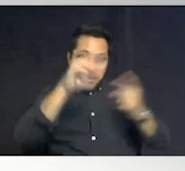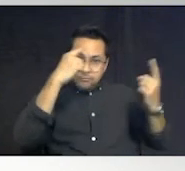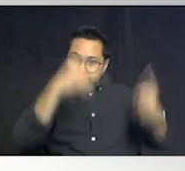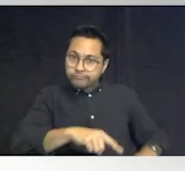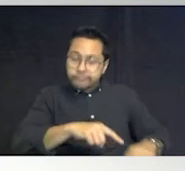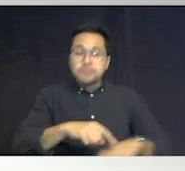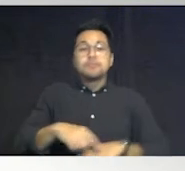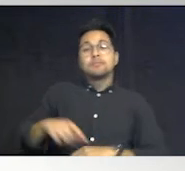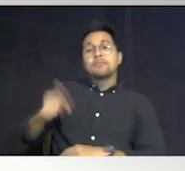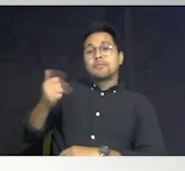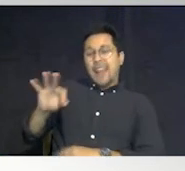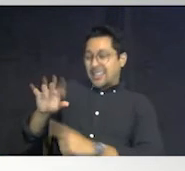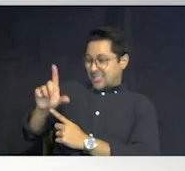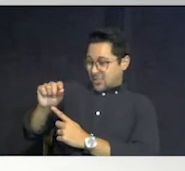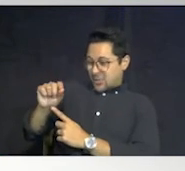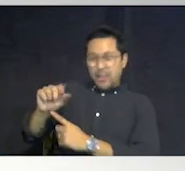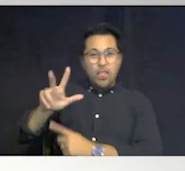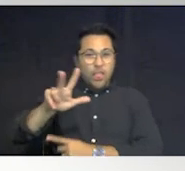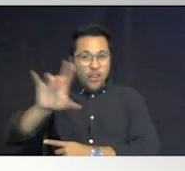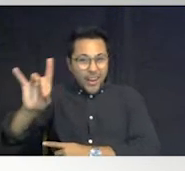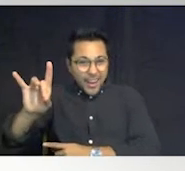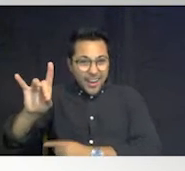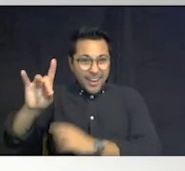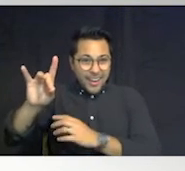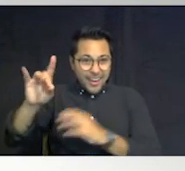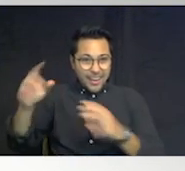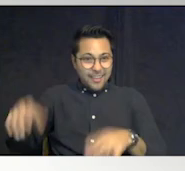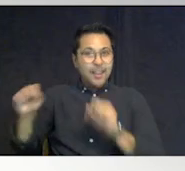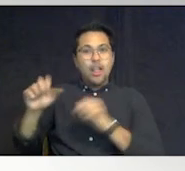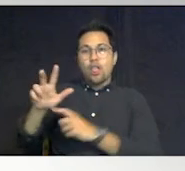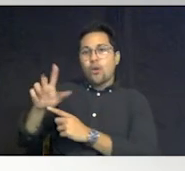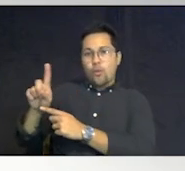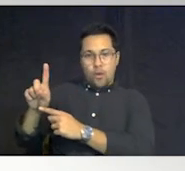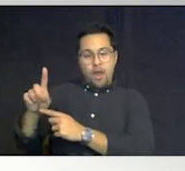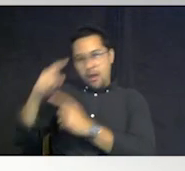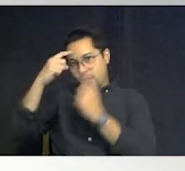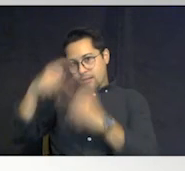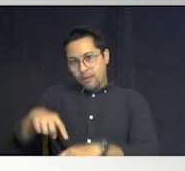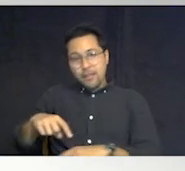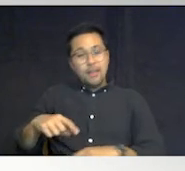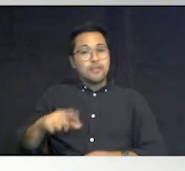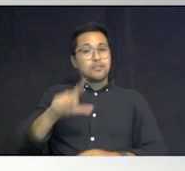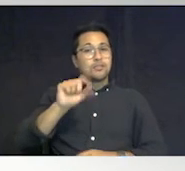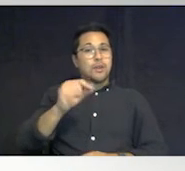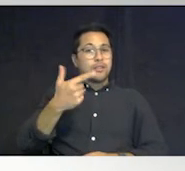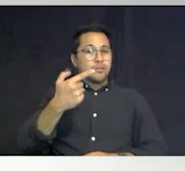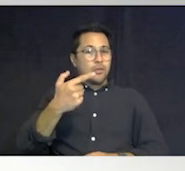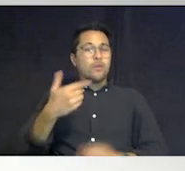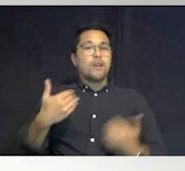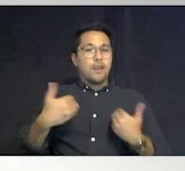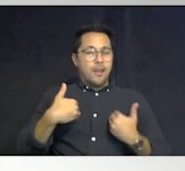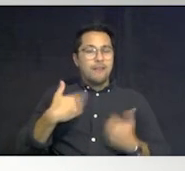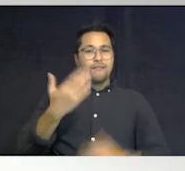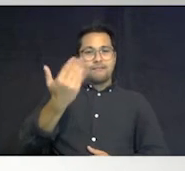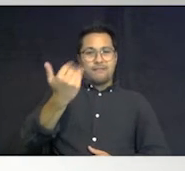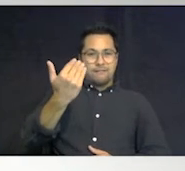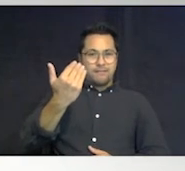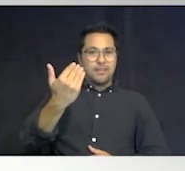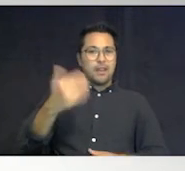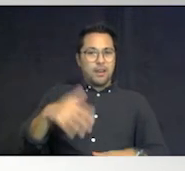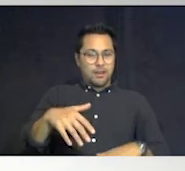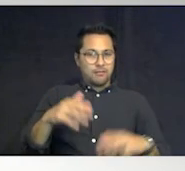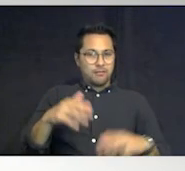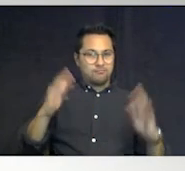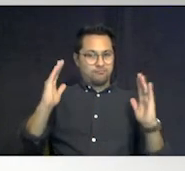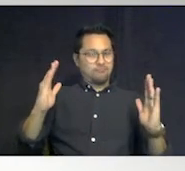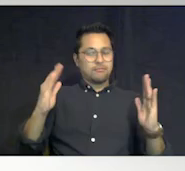In 1920, there were 38 held and 31 reached an agreement. And so far in 2021, we've had 15 held and 13 have reached an